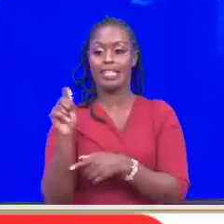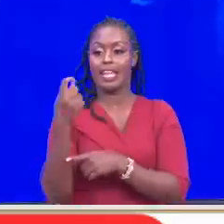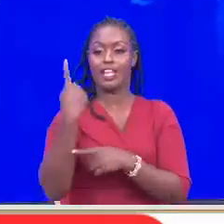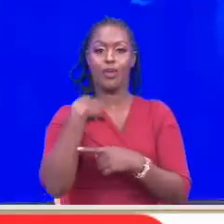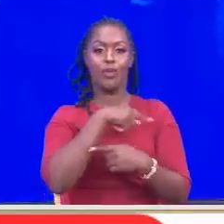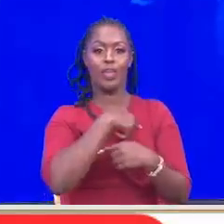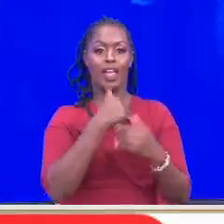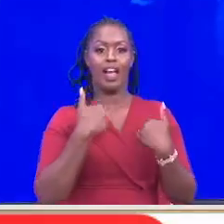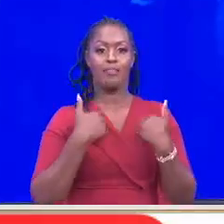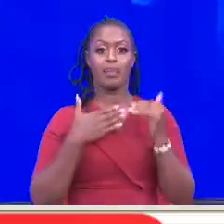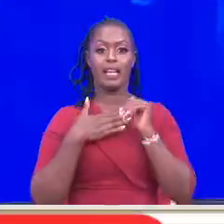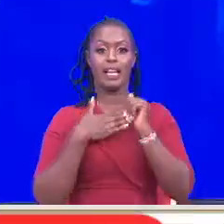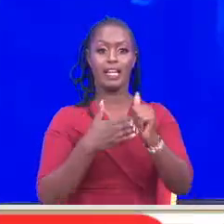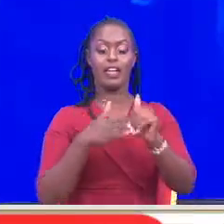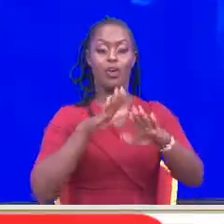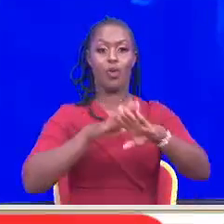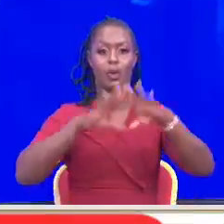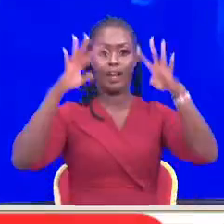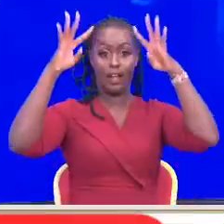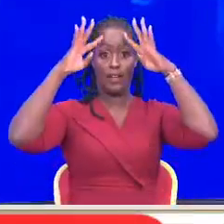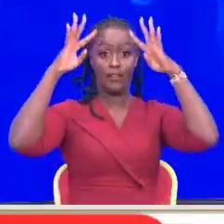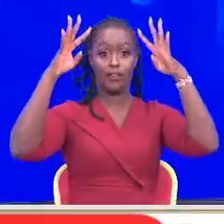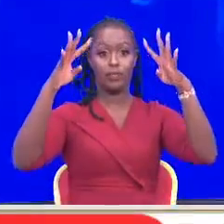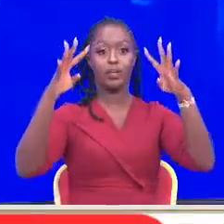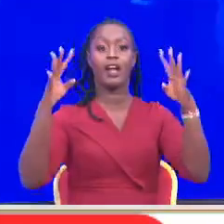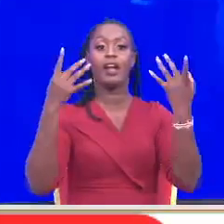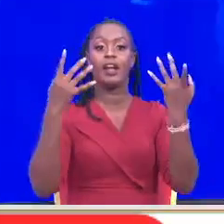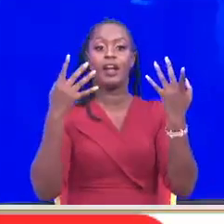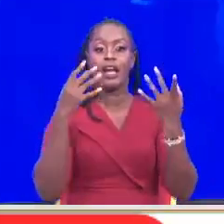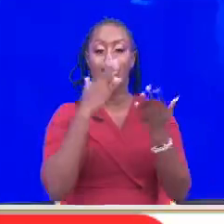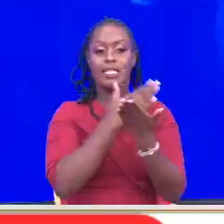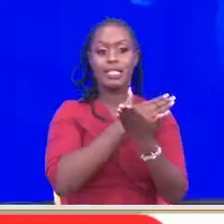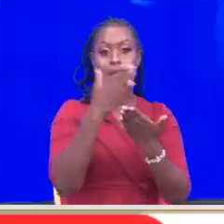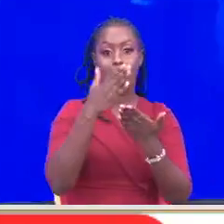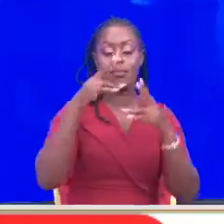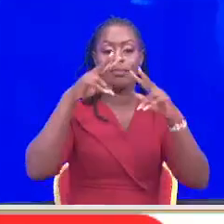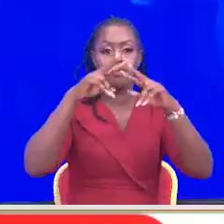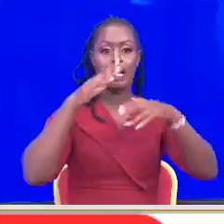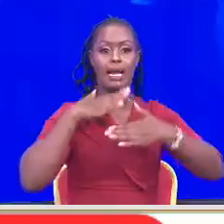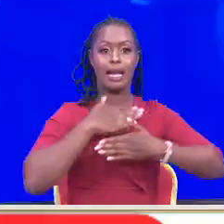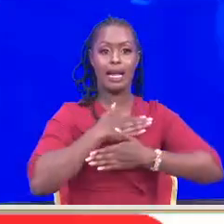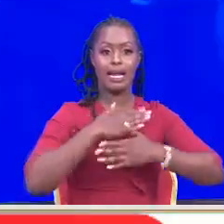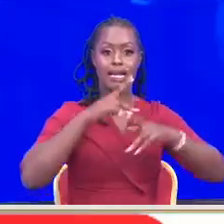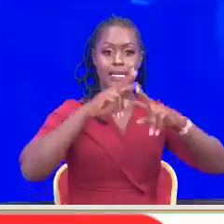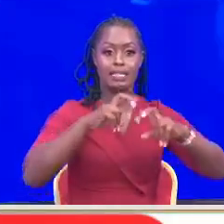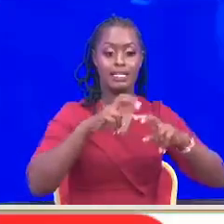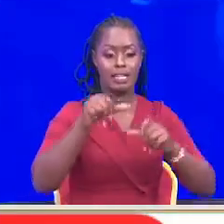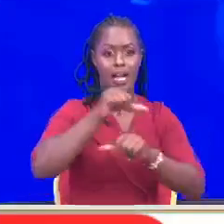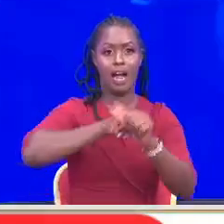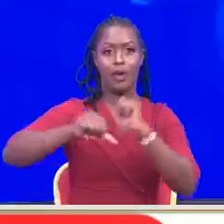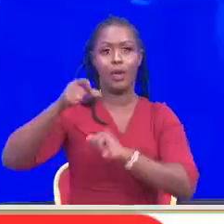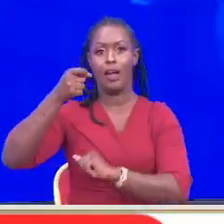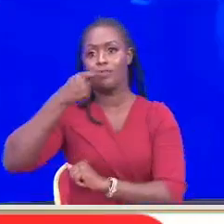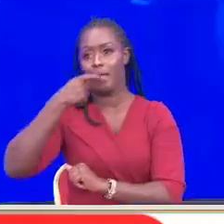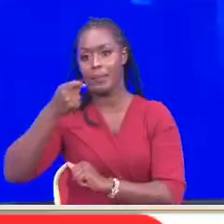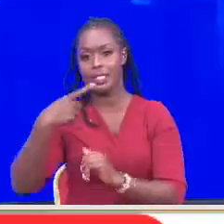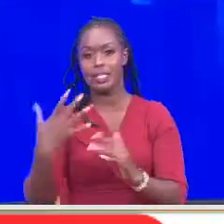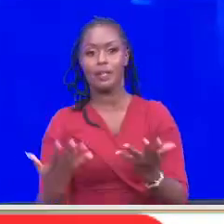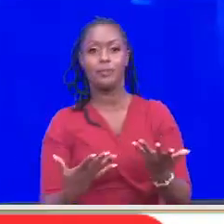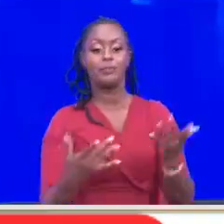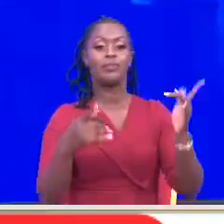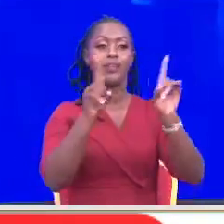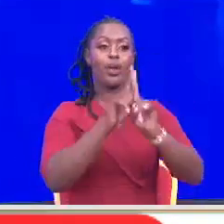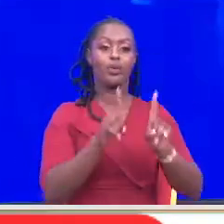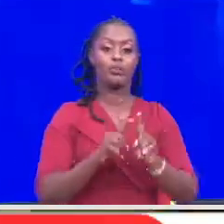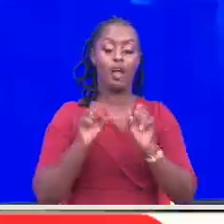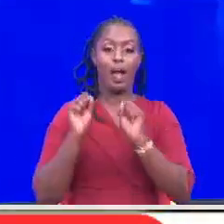as innovation is concerned. So some of this research, for example, around pharmacy platforms as